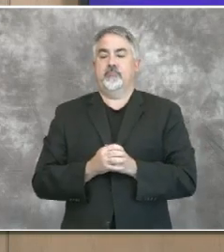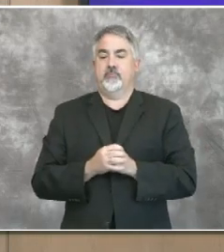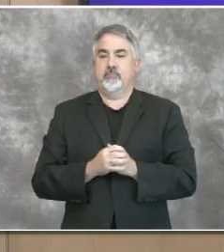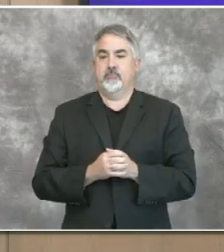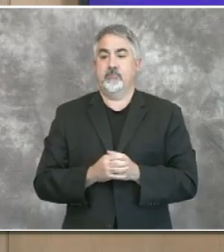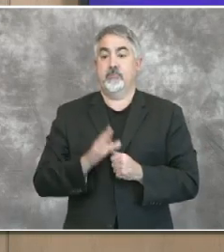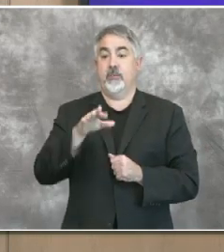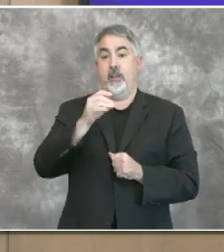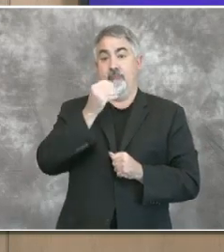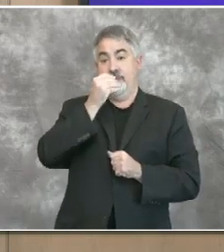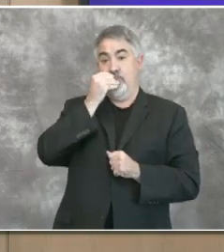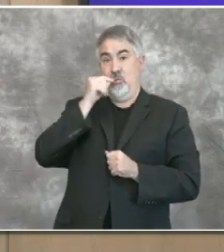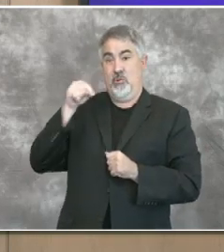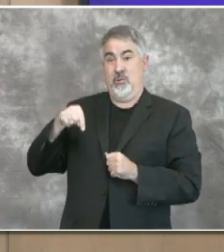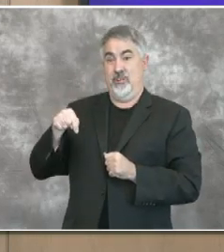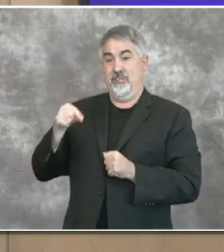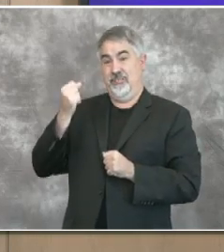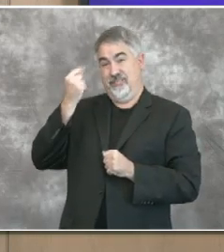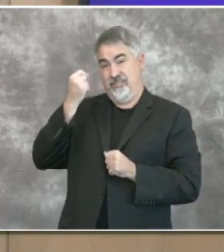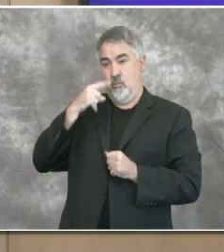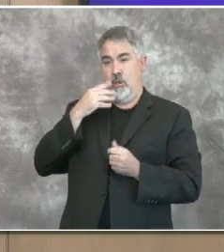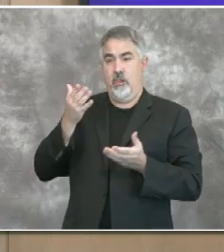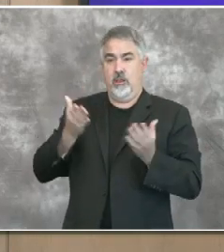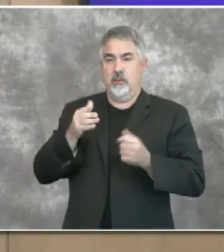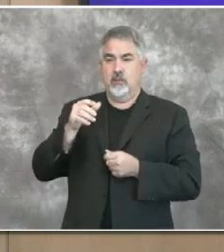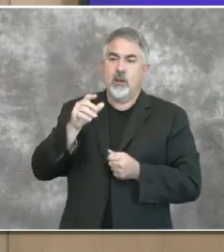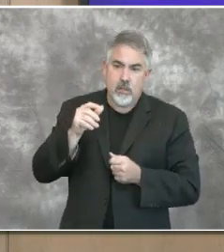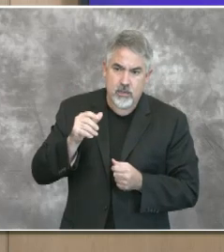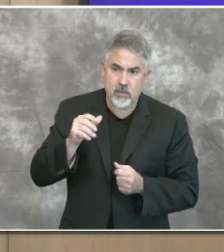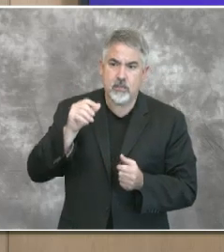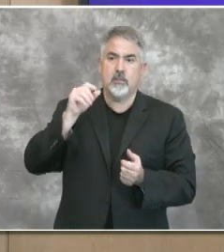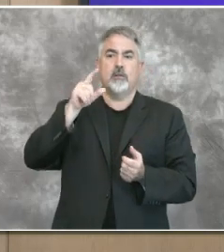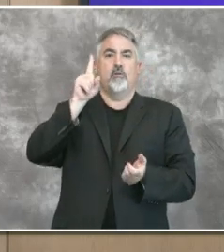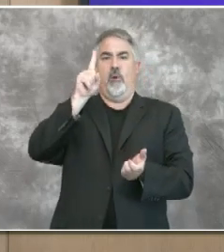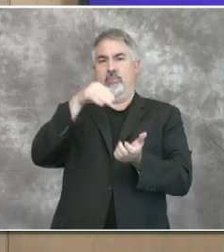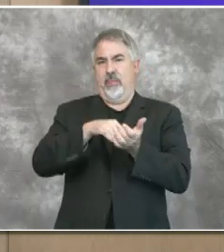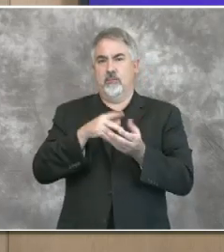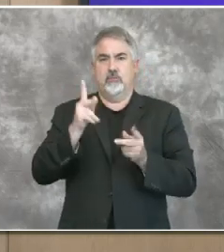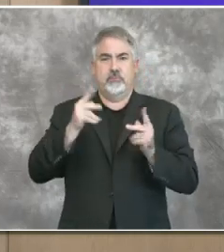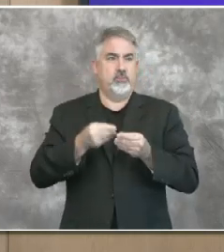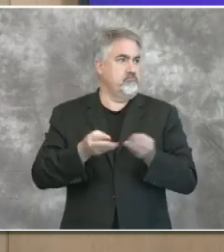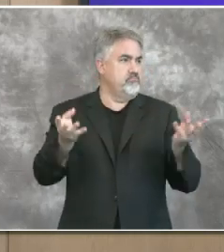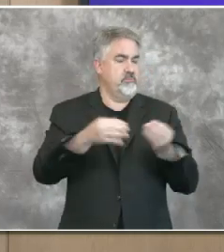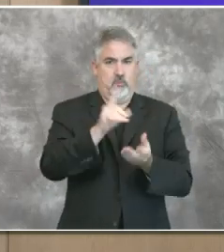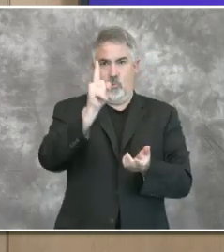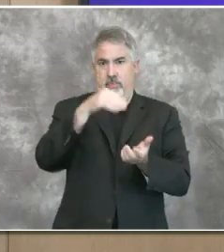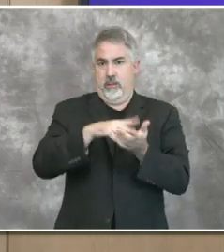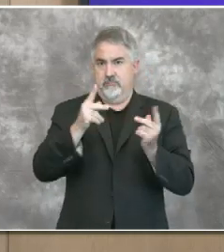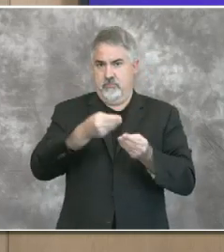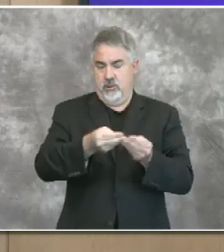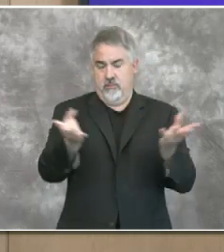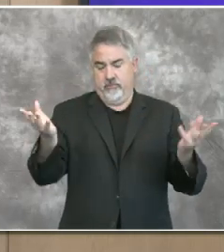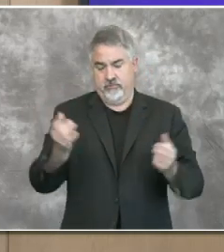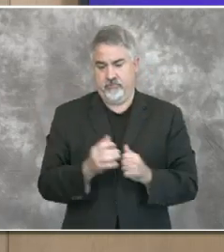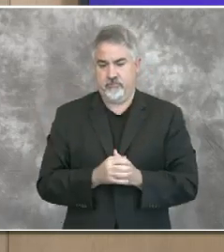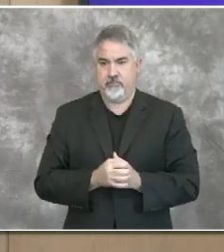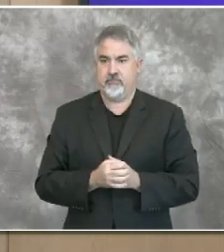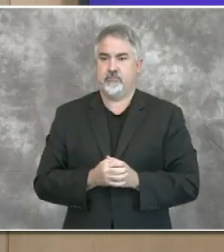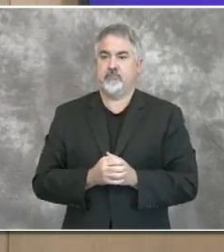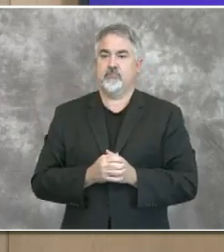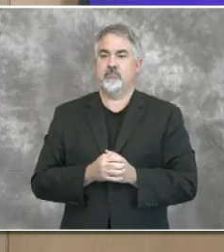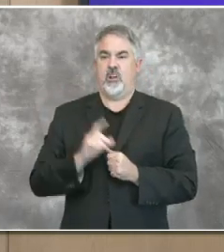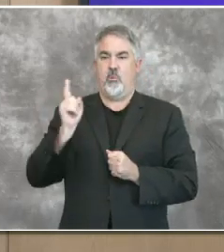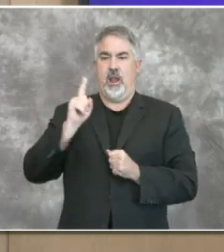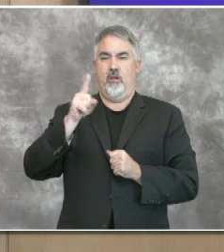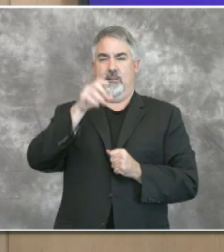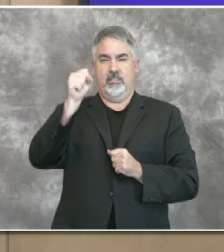serve 1,000 vehicles starting at 9 a.m. at Southwestern College. All vehicles attending must